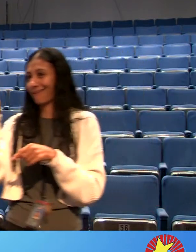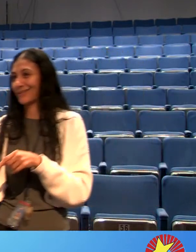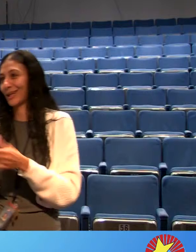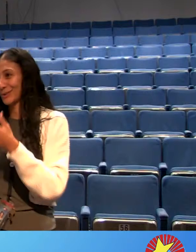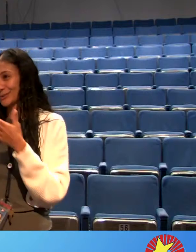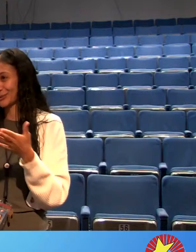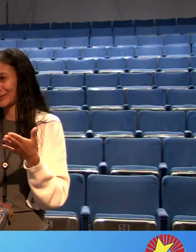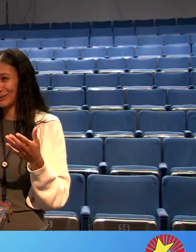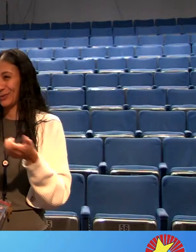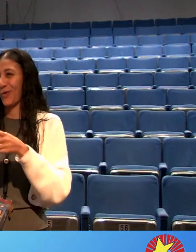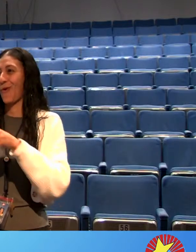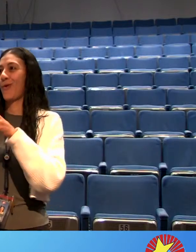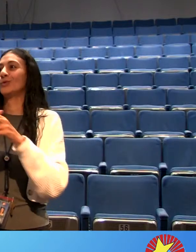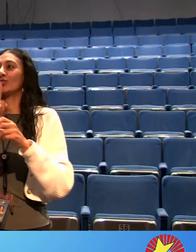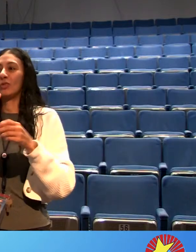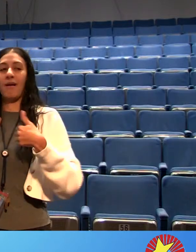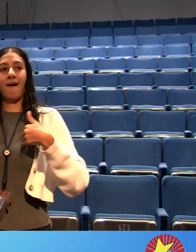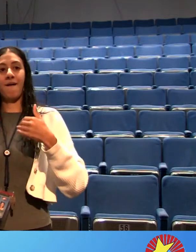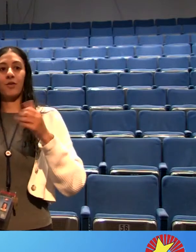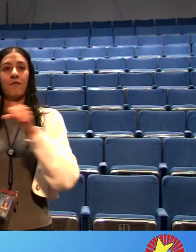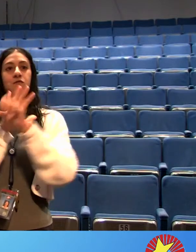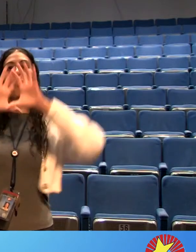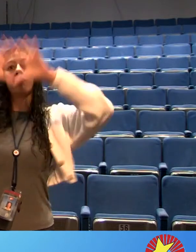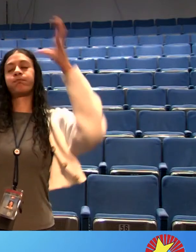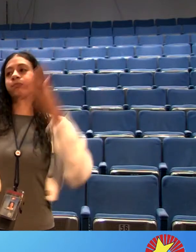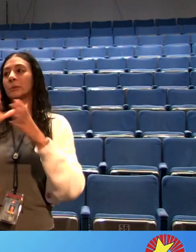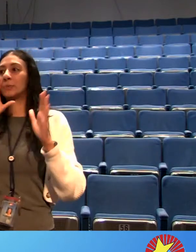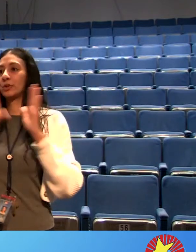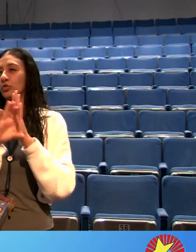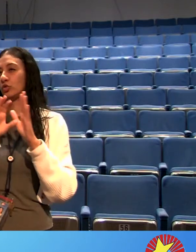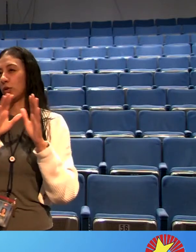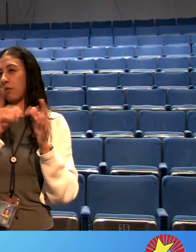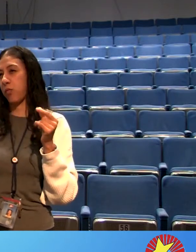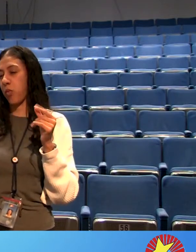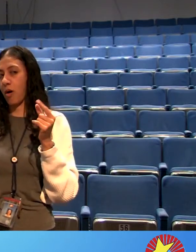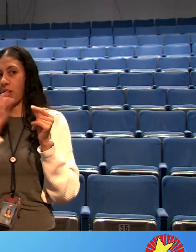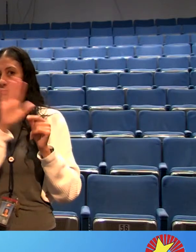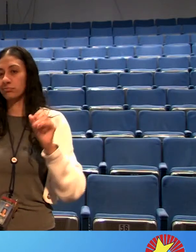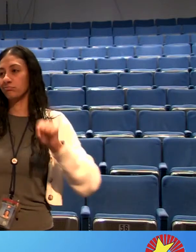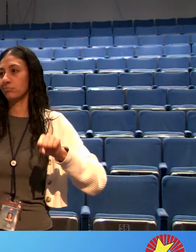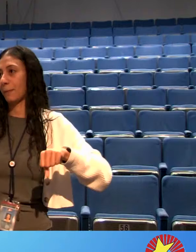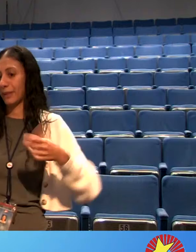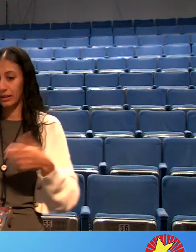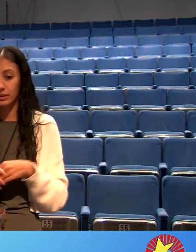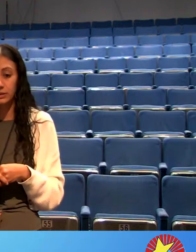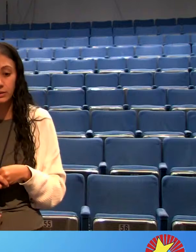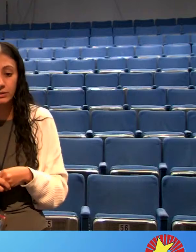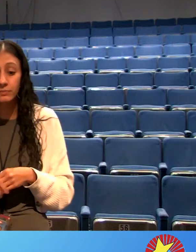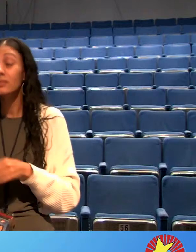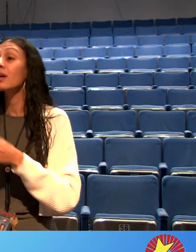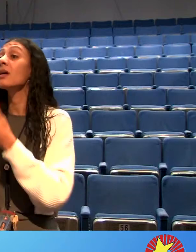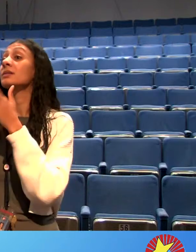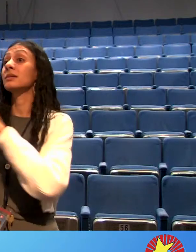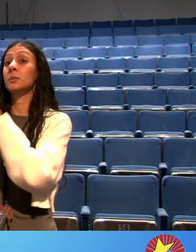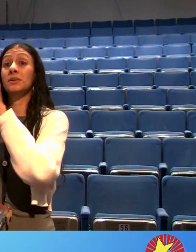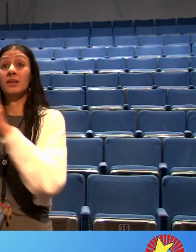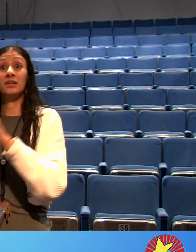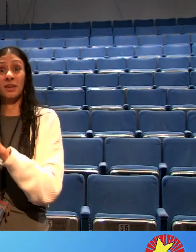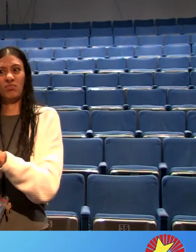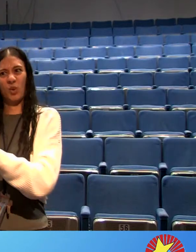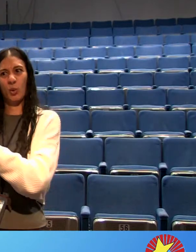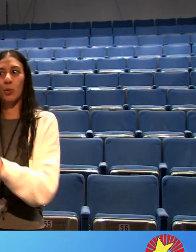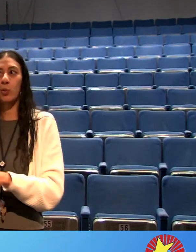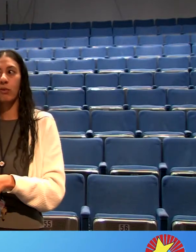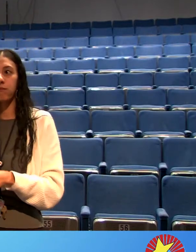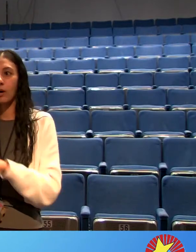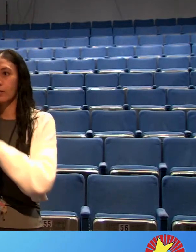impaired students. So it's hard to really determine a full scope and picture of these students' potential.